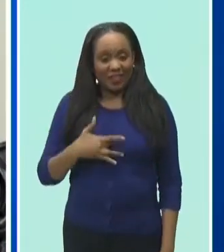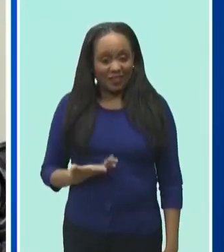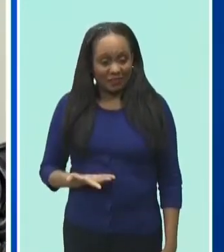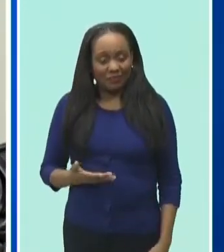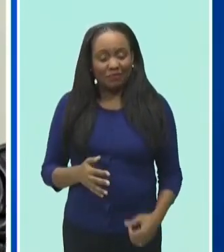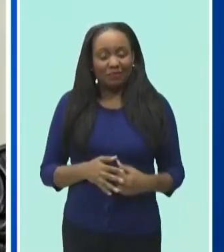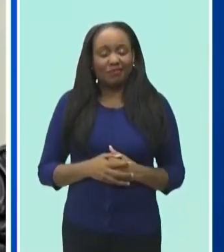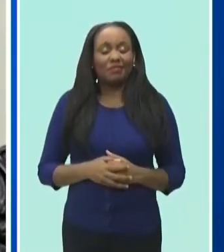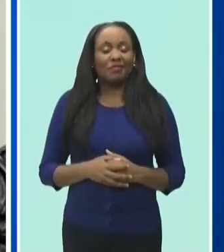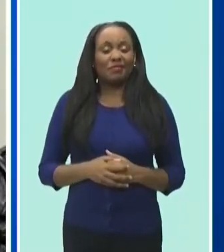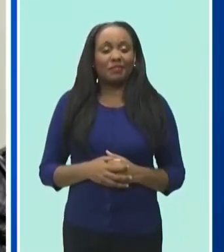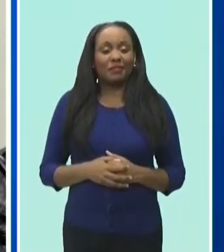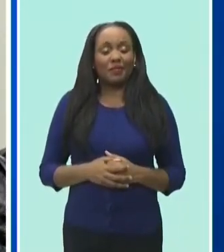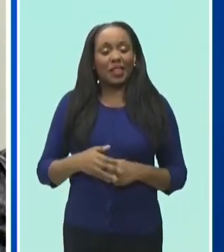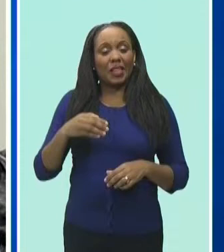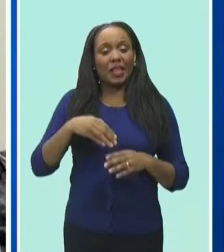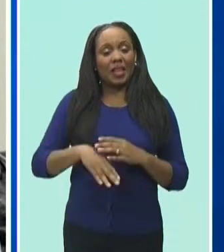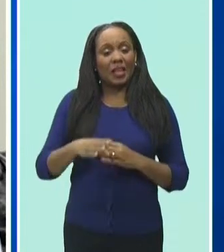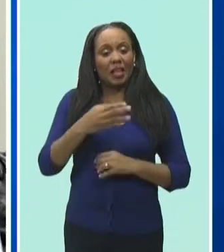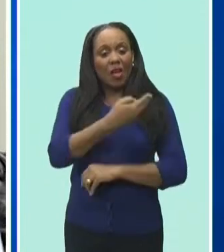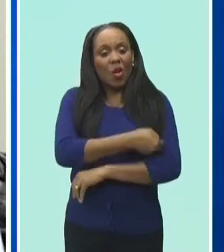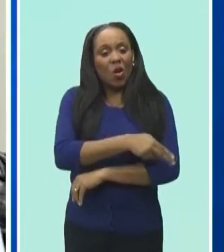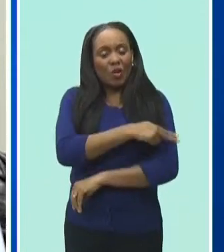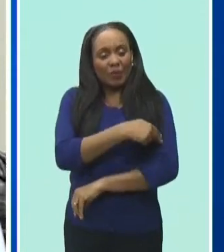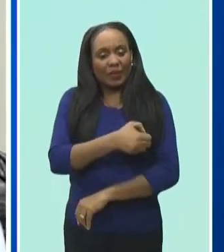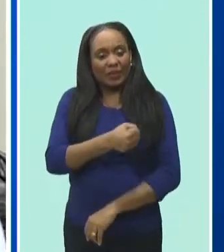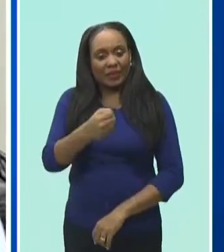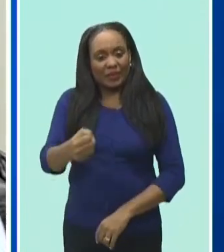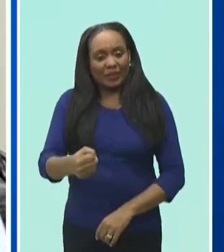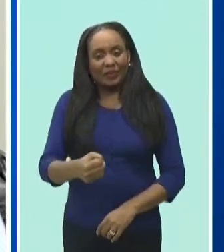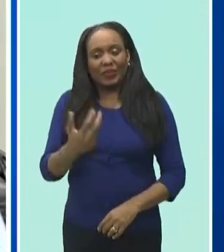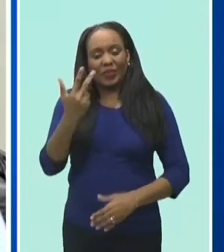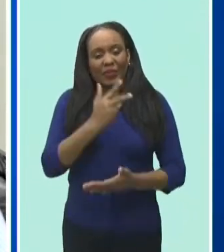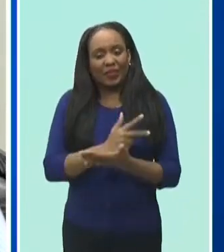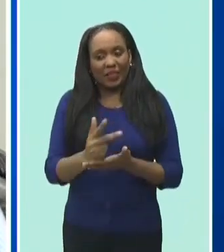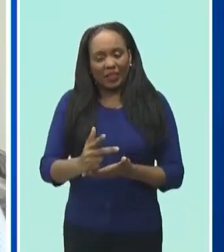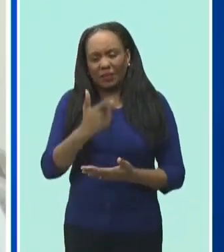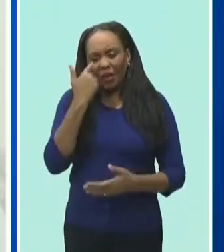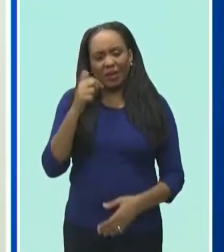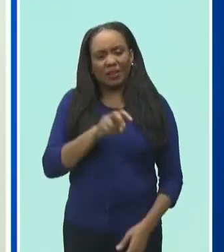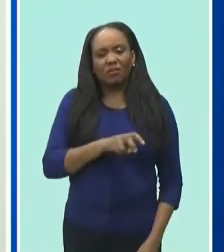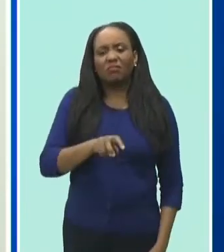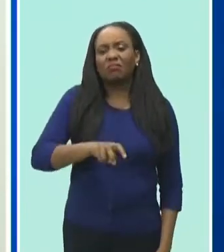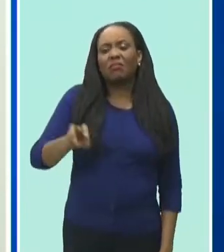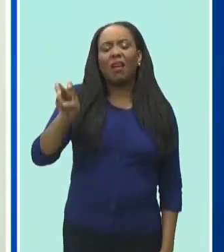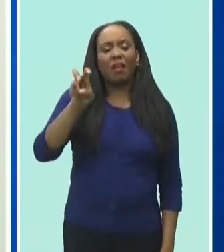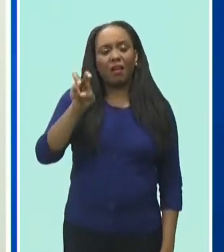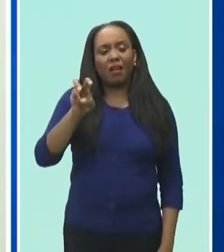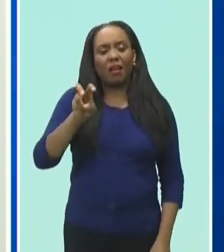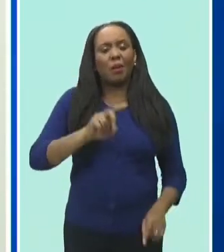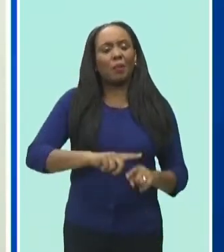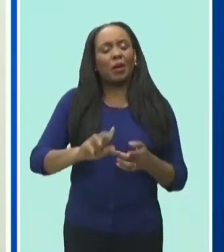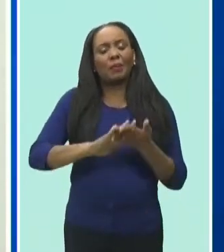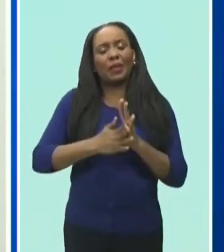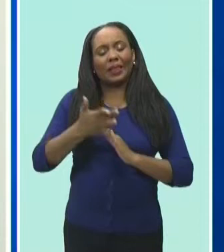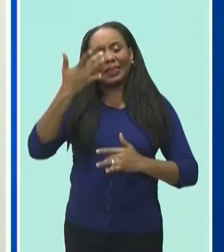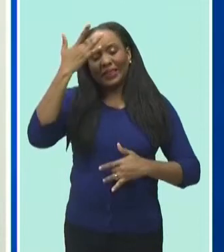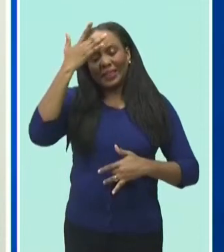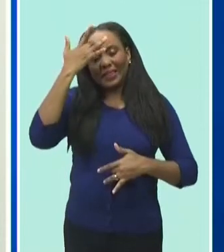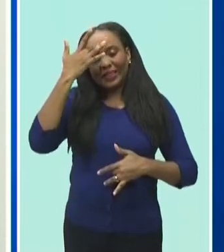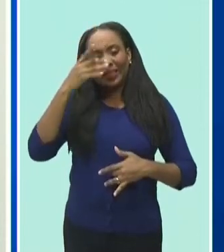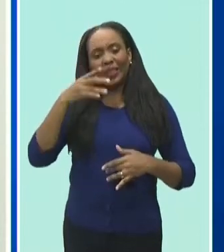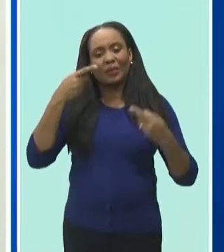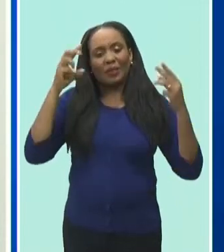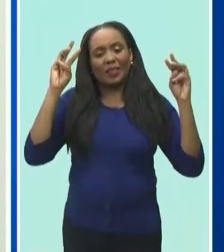been hospitalized for almost 3 weeks after falling ill while traveling. He served as Jamaica's 5th Prime Minister from